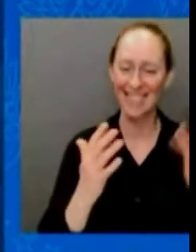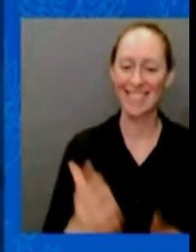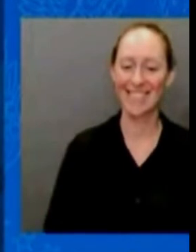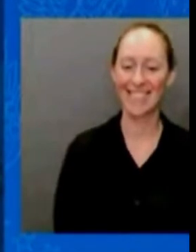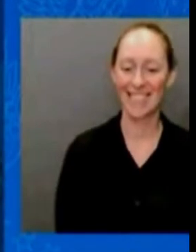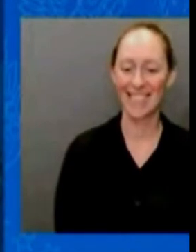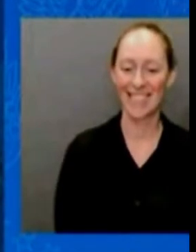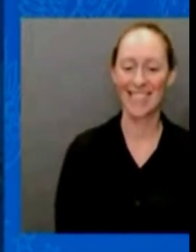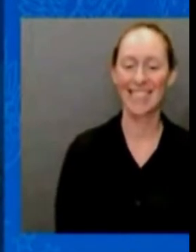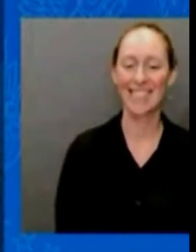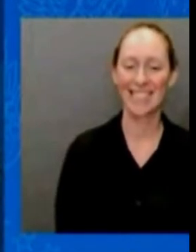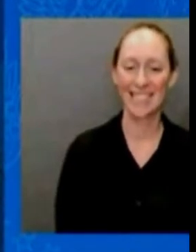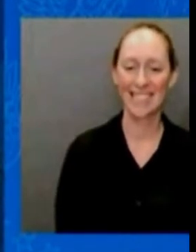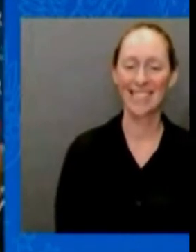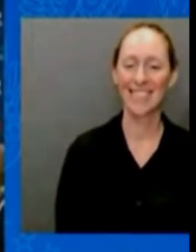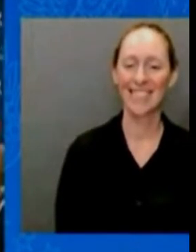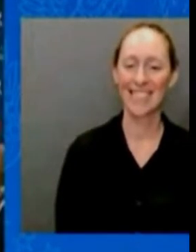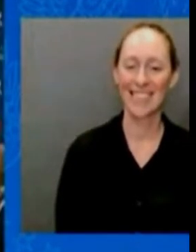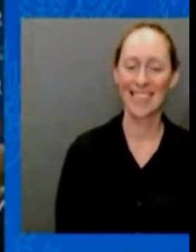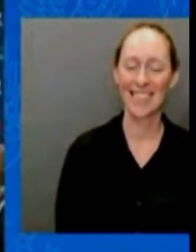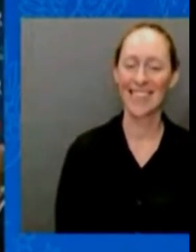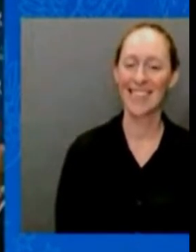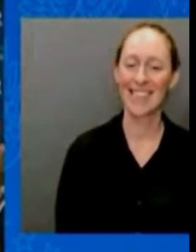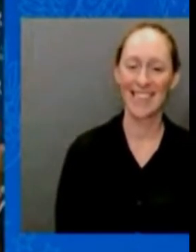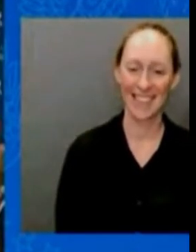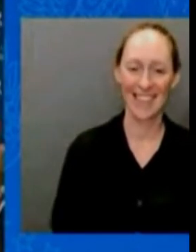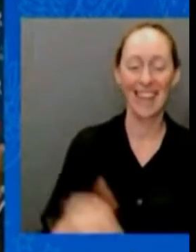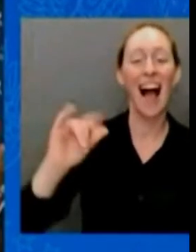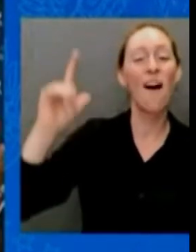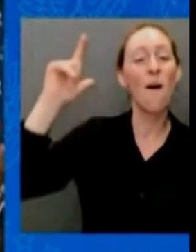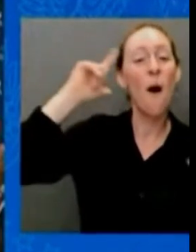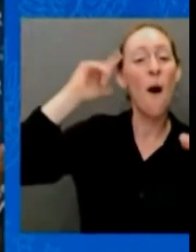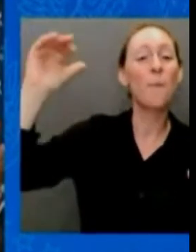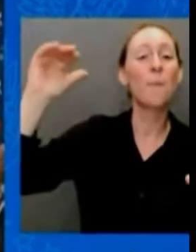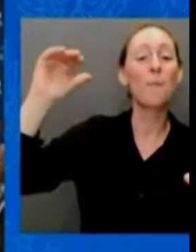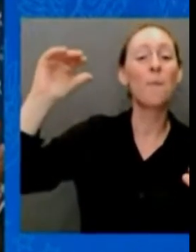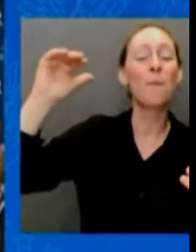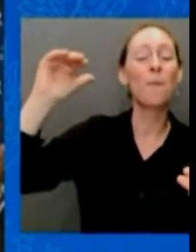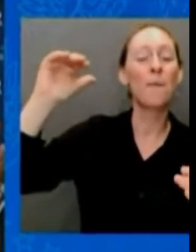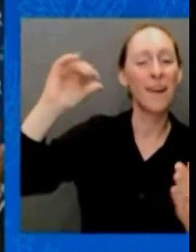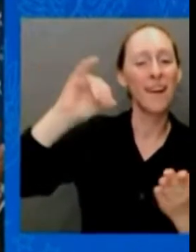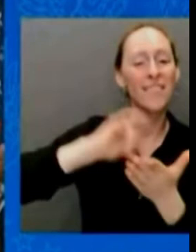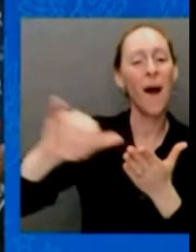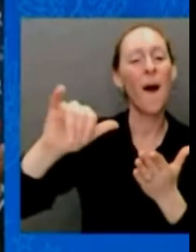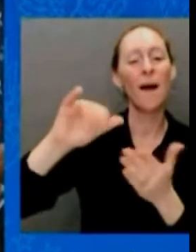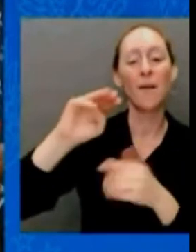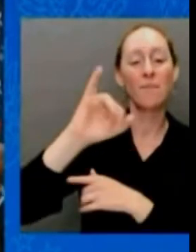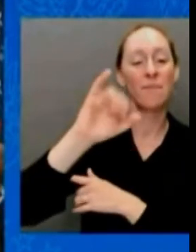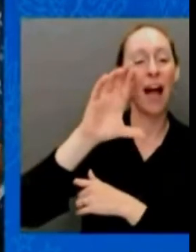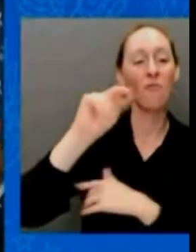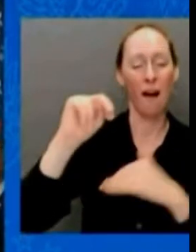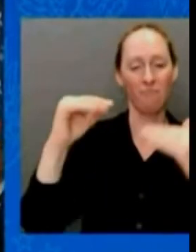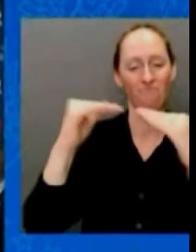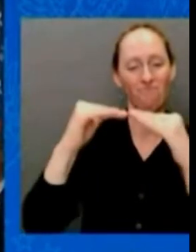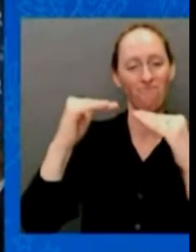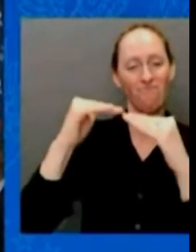It's M-I-C-R-O-N. That's how you spell hope, M-I-C-R-O-N. We are grateful to you.